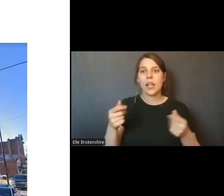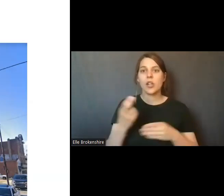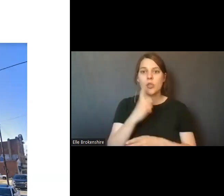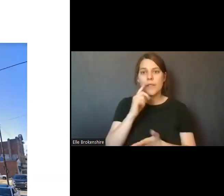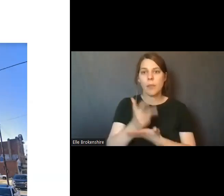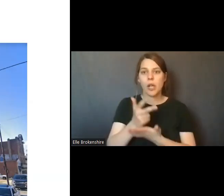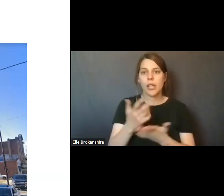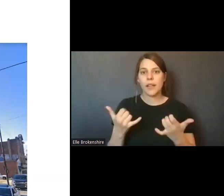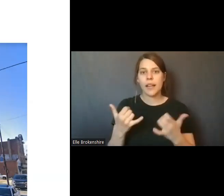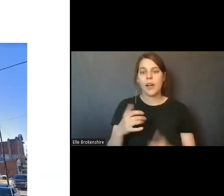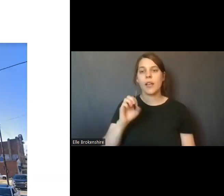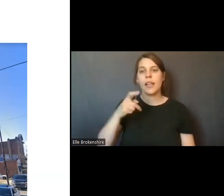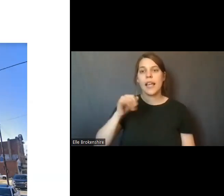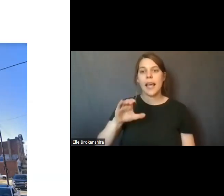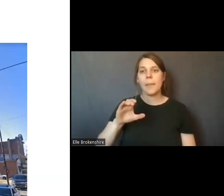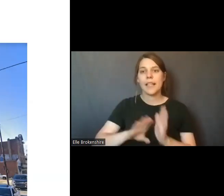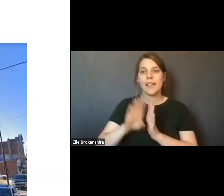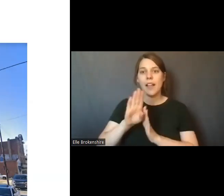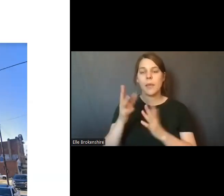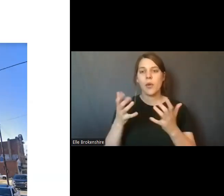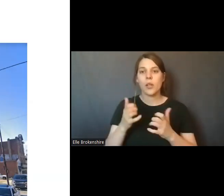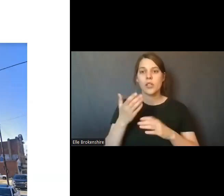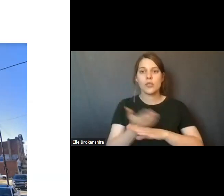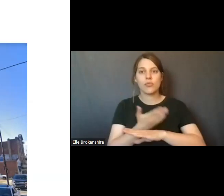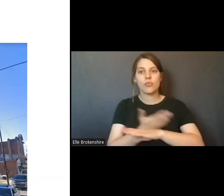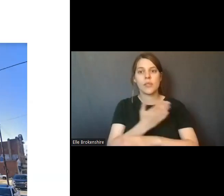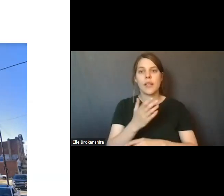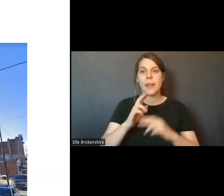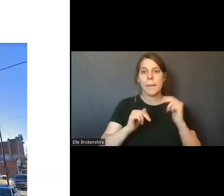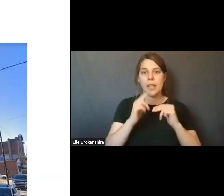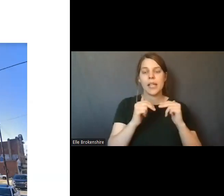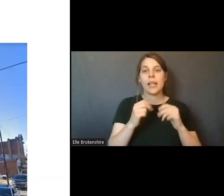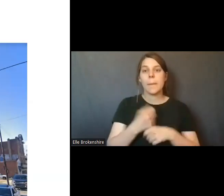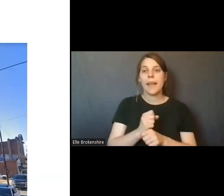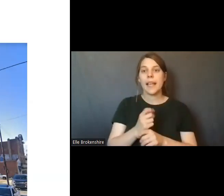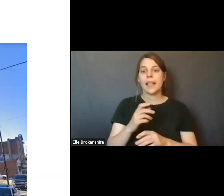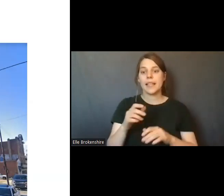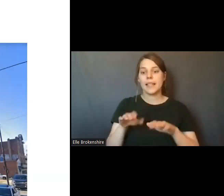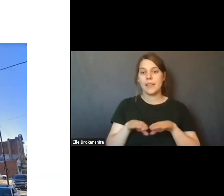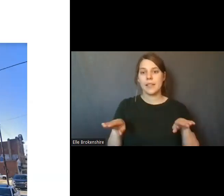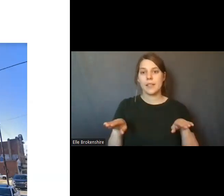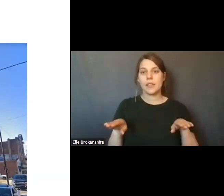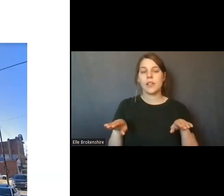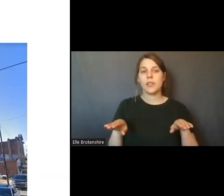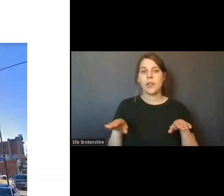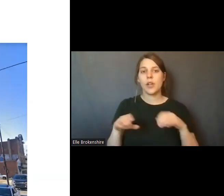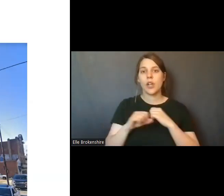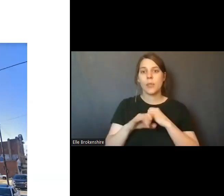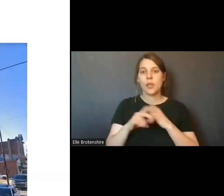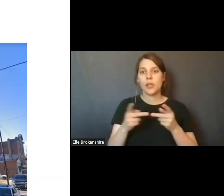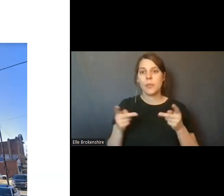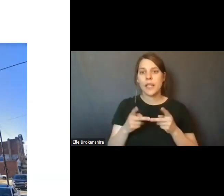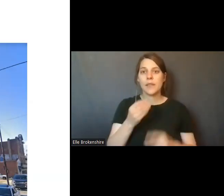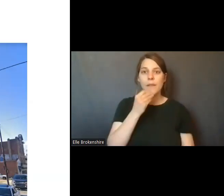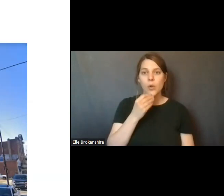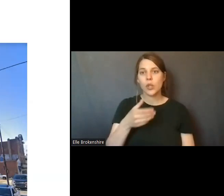Epic Development intends to restore the existing building, creating a downstairs commercial space that will be used as a food and beverage location,